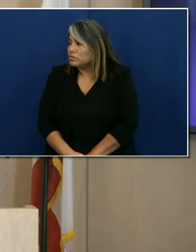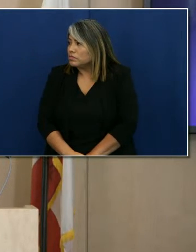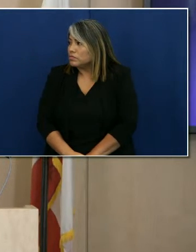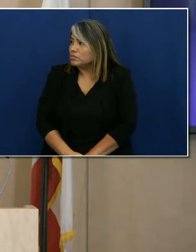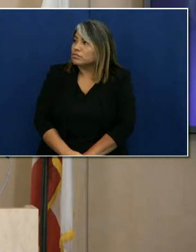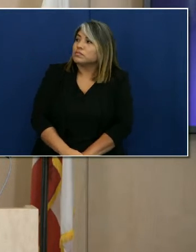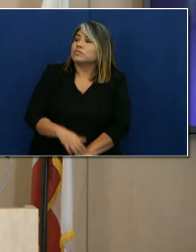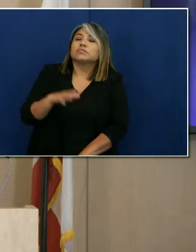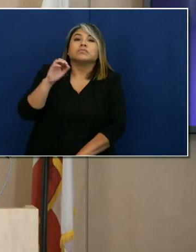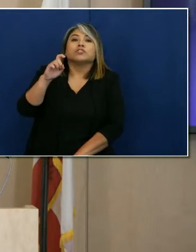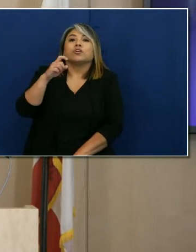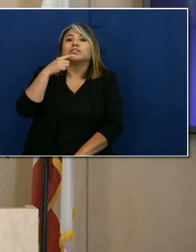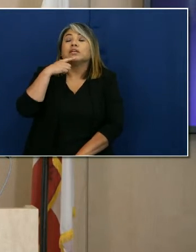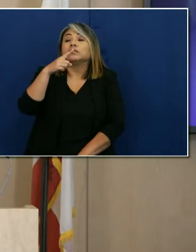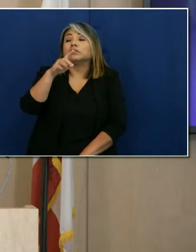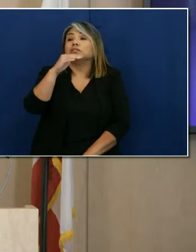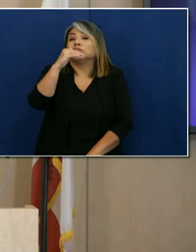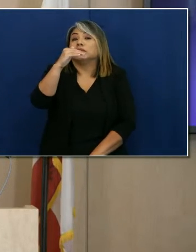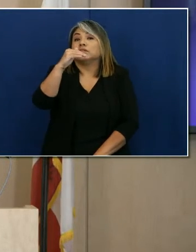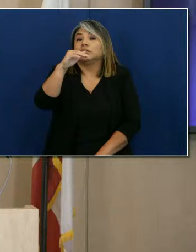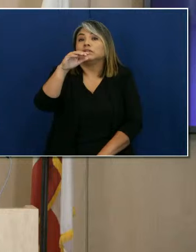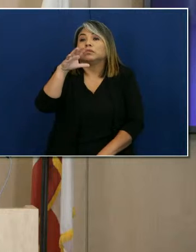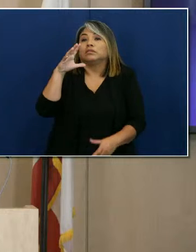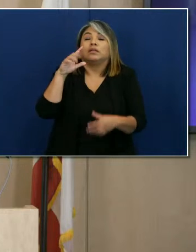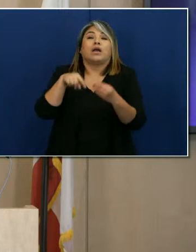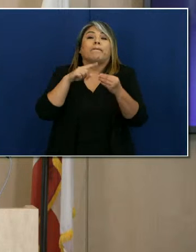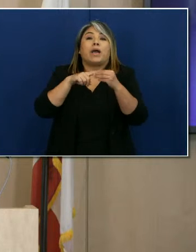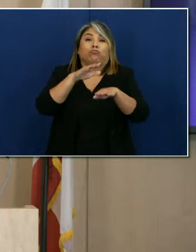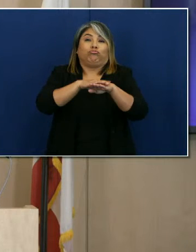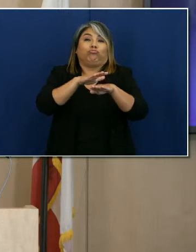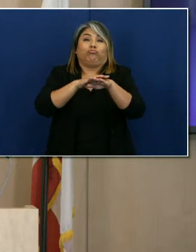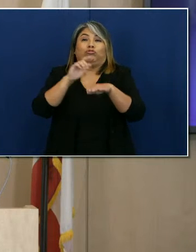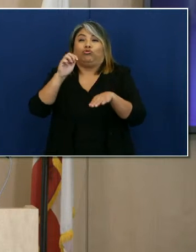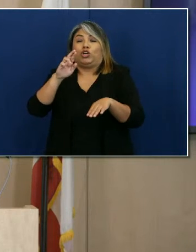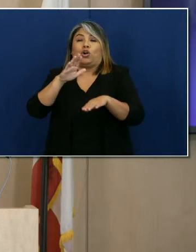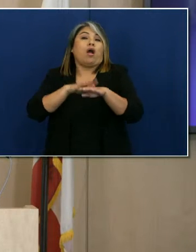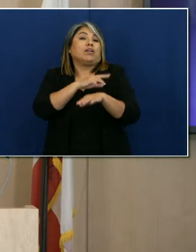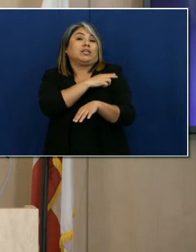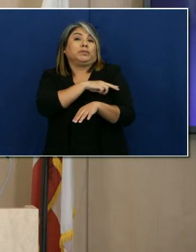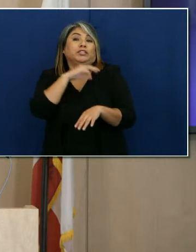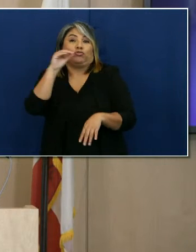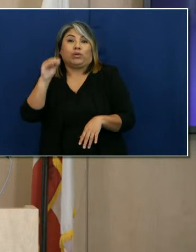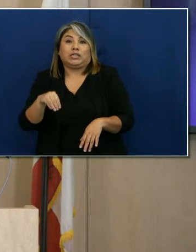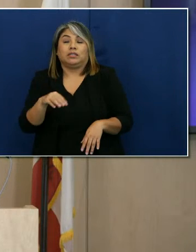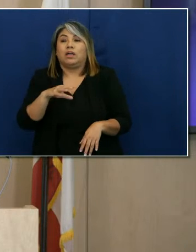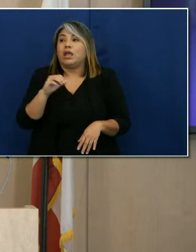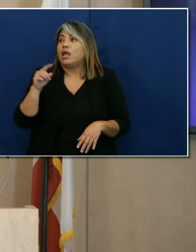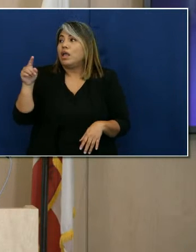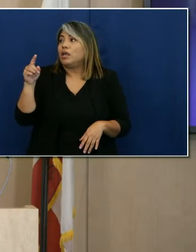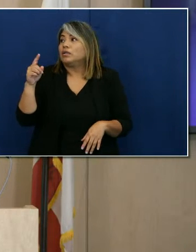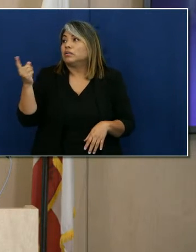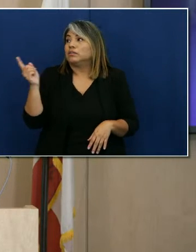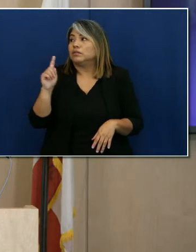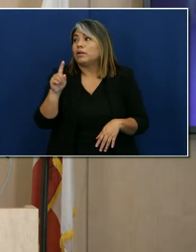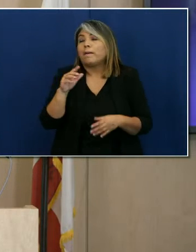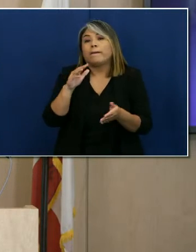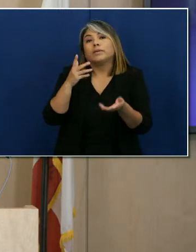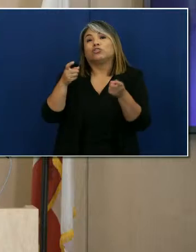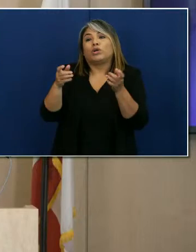This next question deals with the trigger on hospitalization rates, and Rob Sills, the director of our Medical Operations Center, is going to